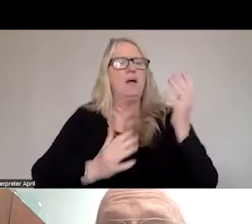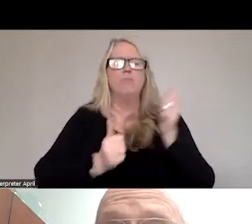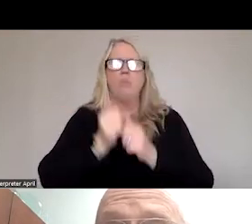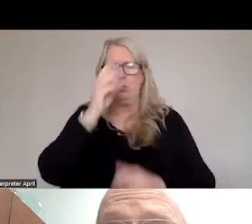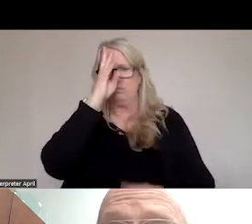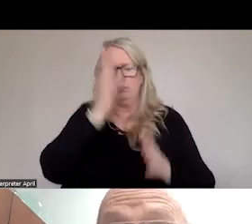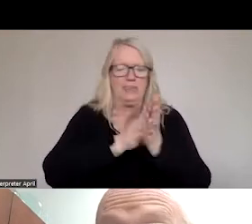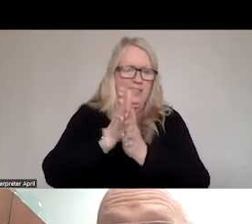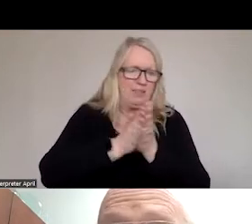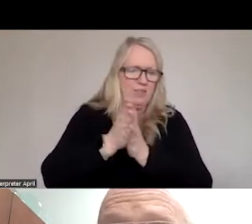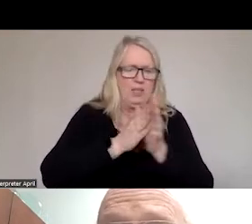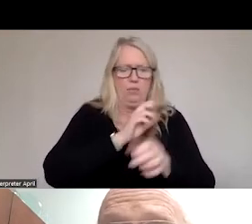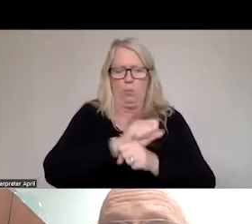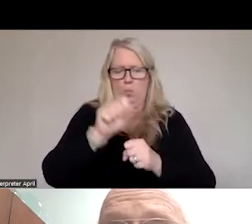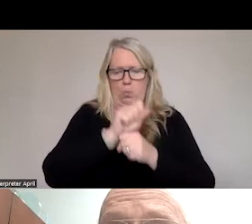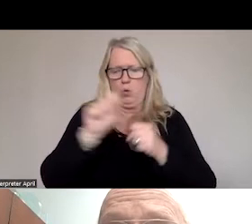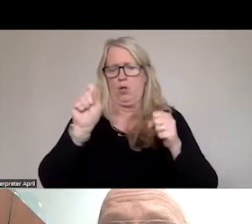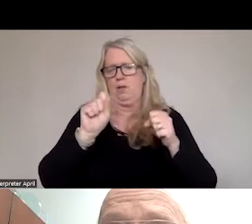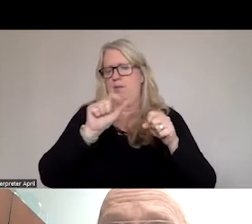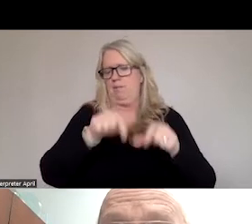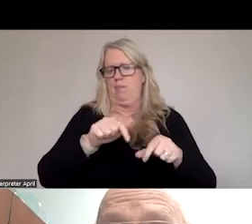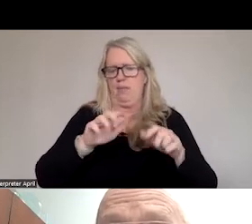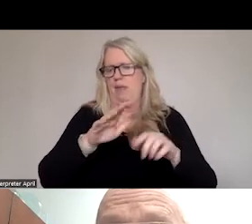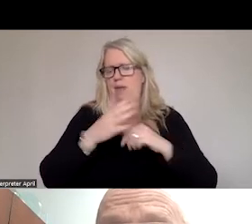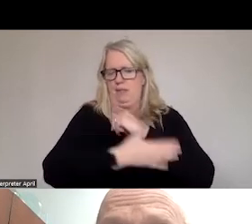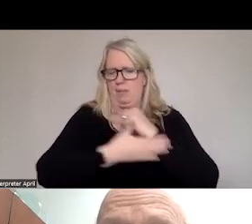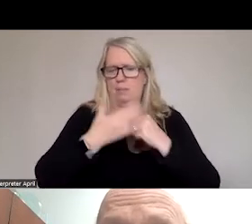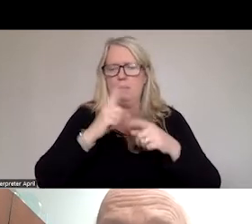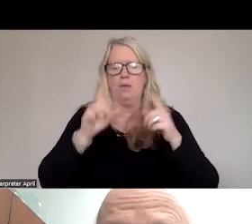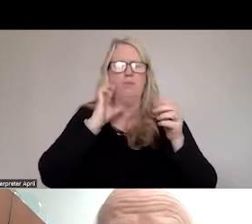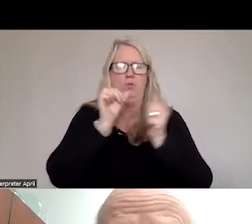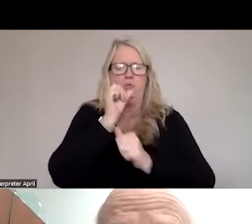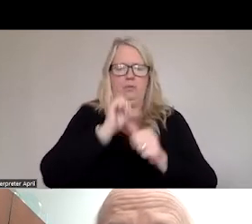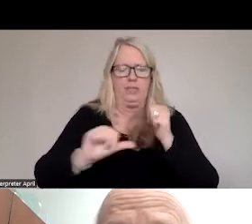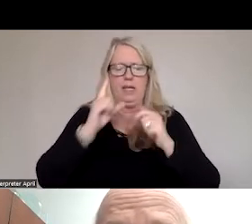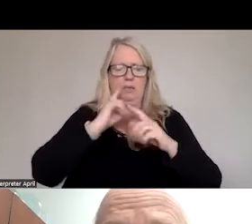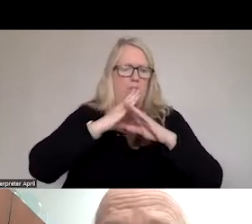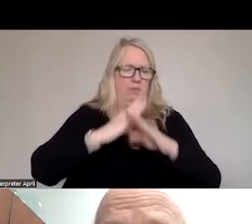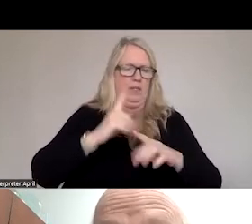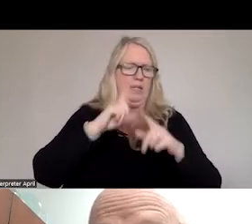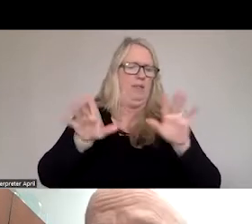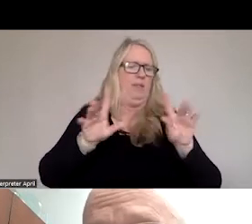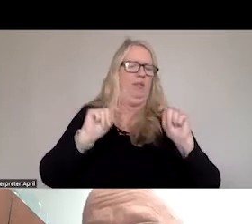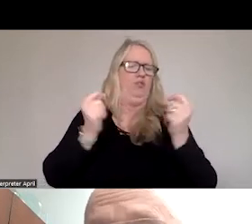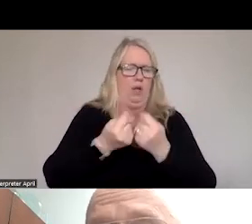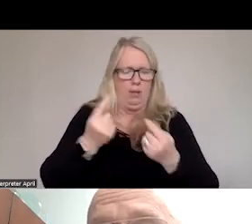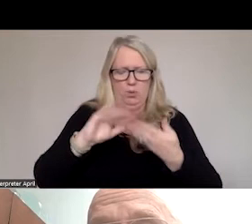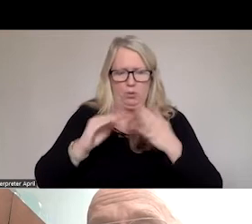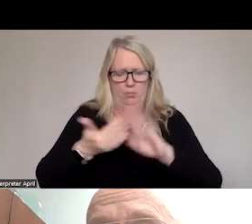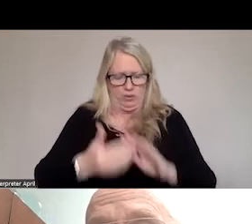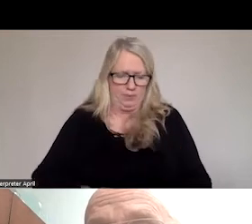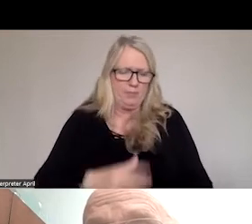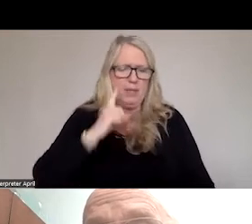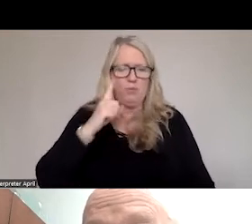work in the country on suicide prevention in a tribal community with the White Mountain Apache